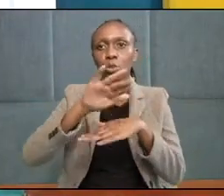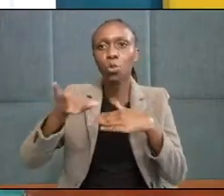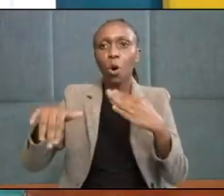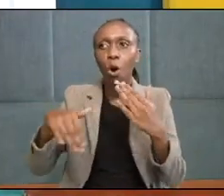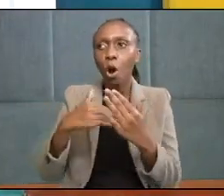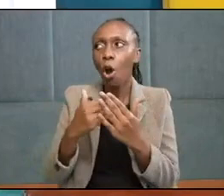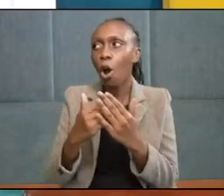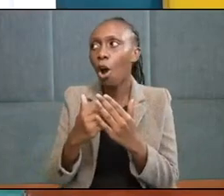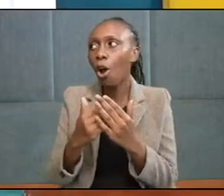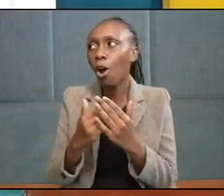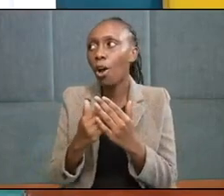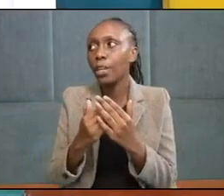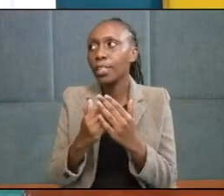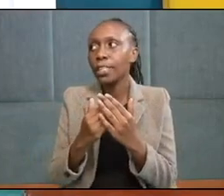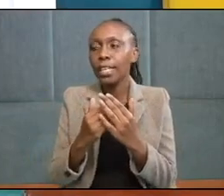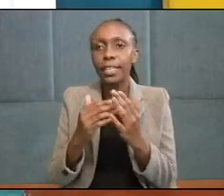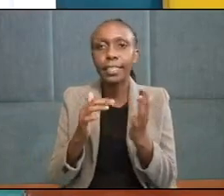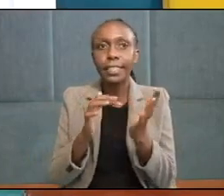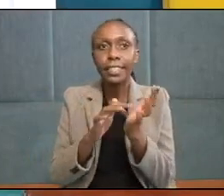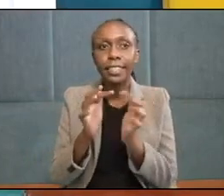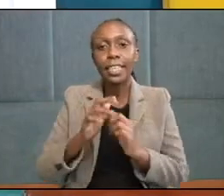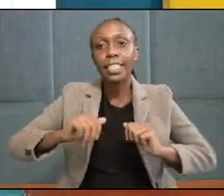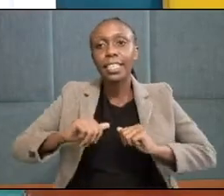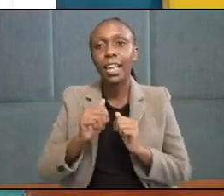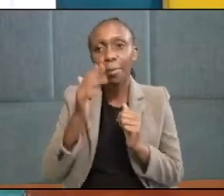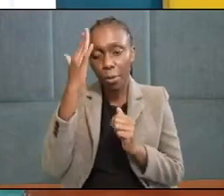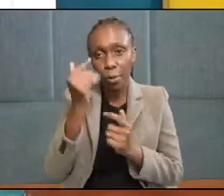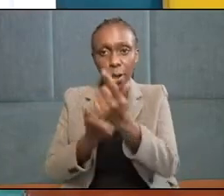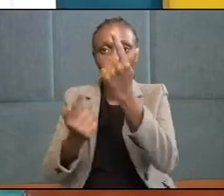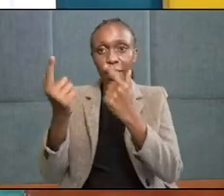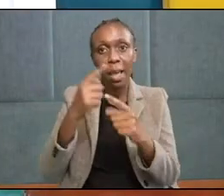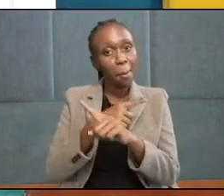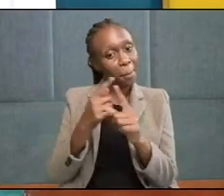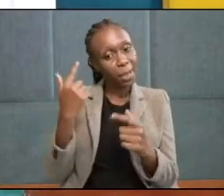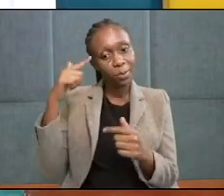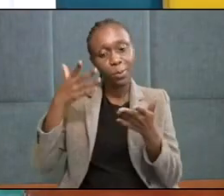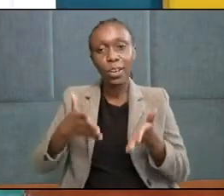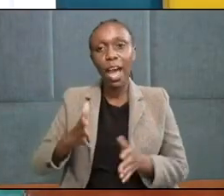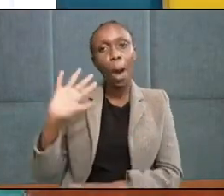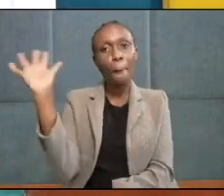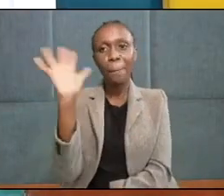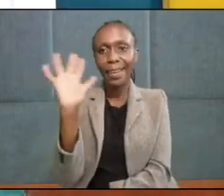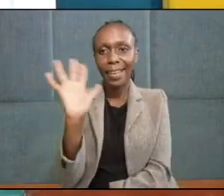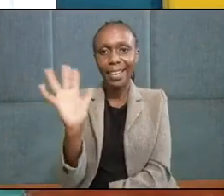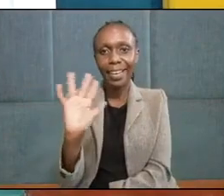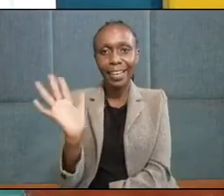made Jesus happy just because you came. But for now, bye.